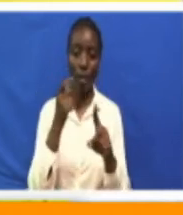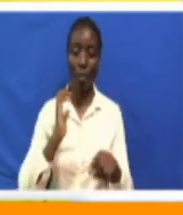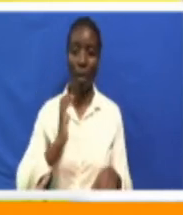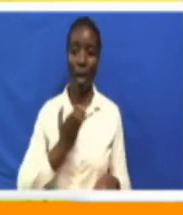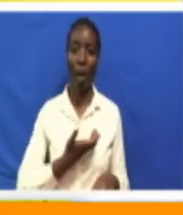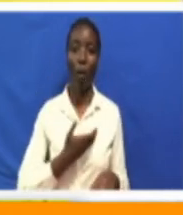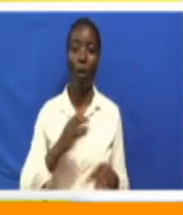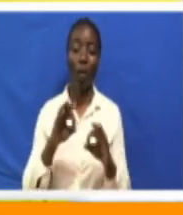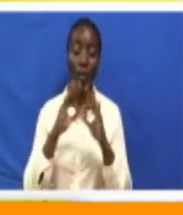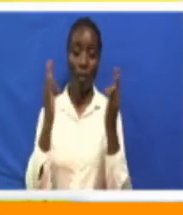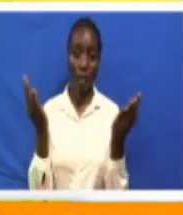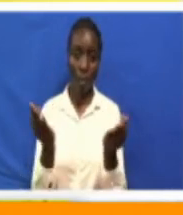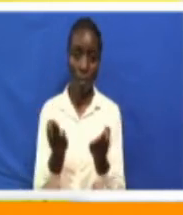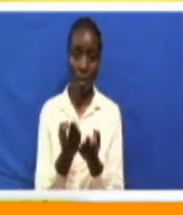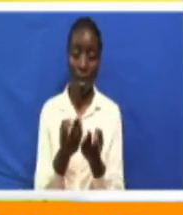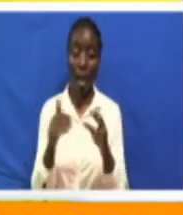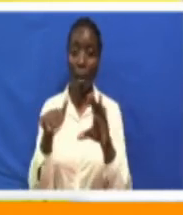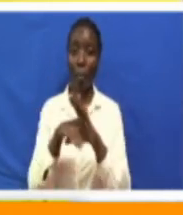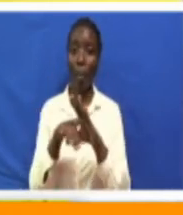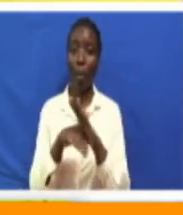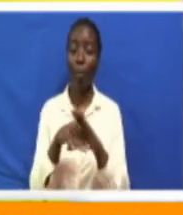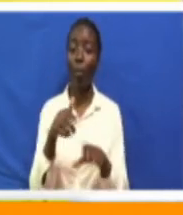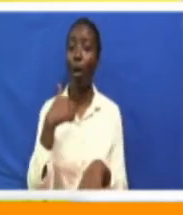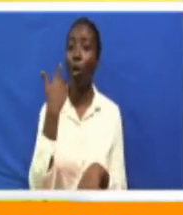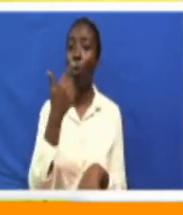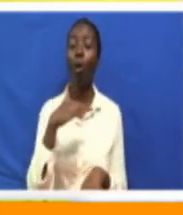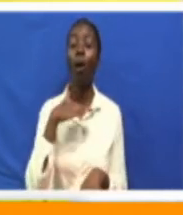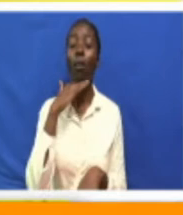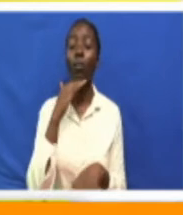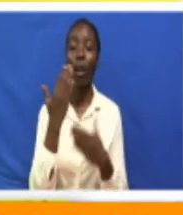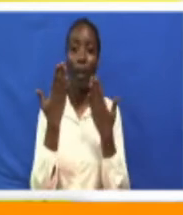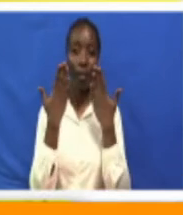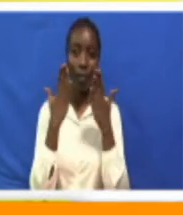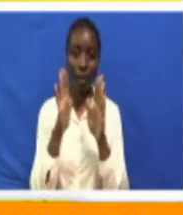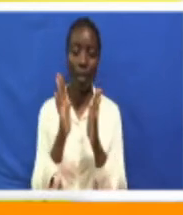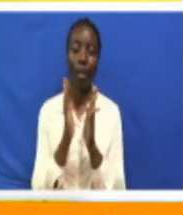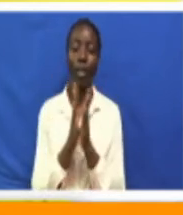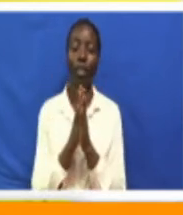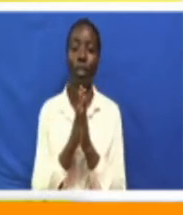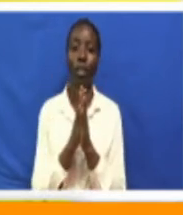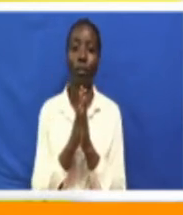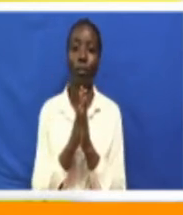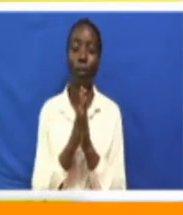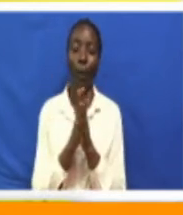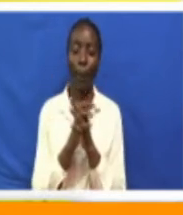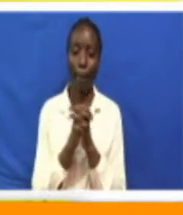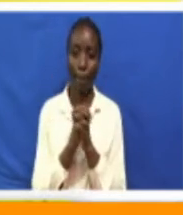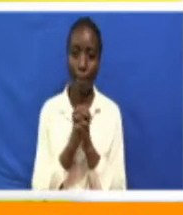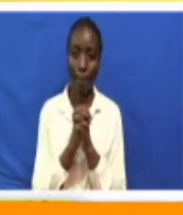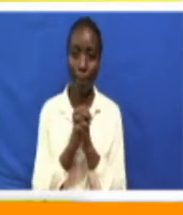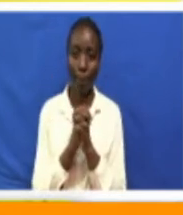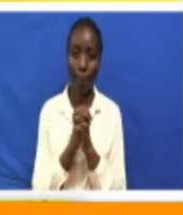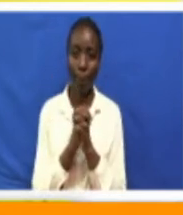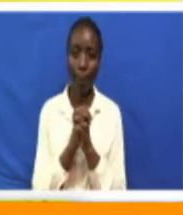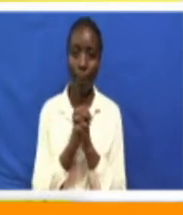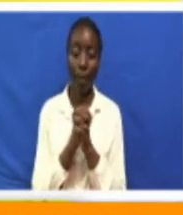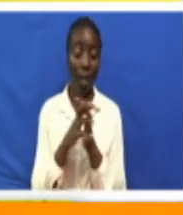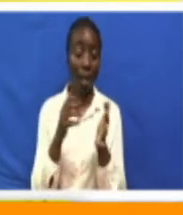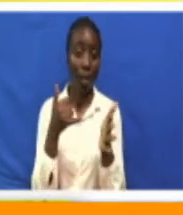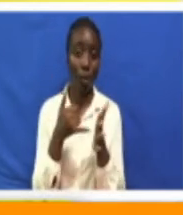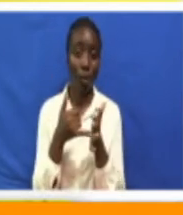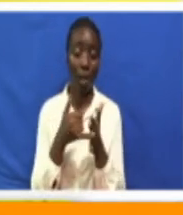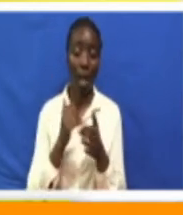our departed members who have gone ahead of us before us to God including